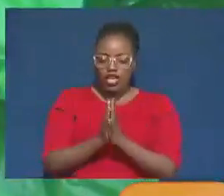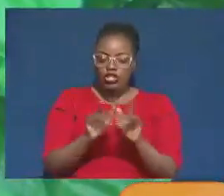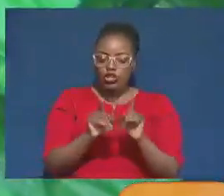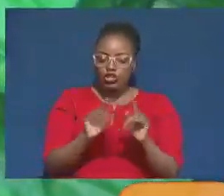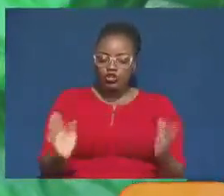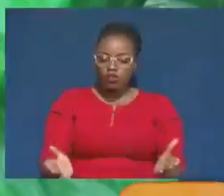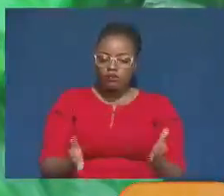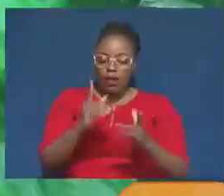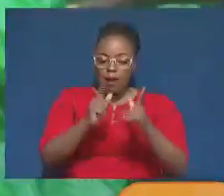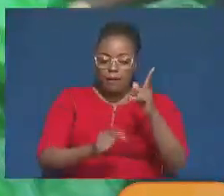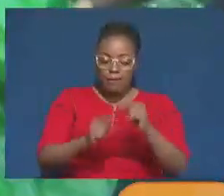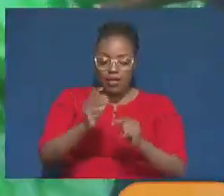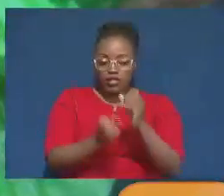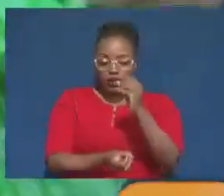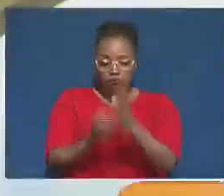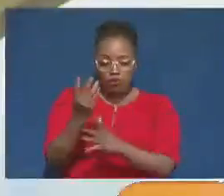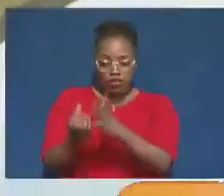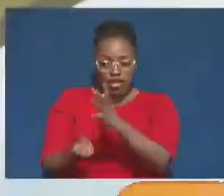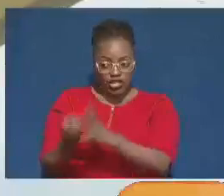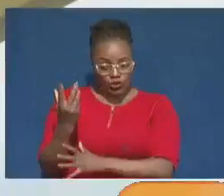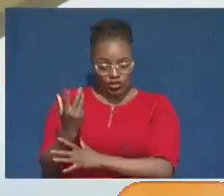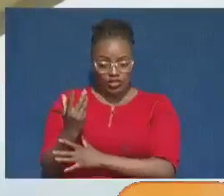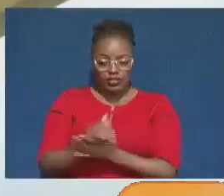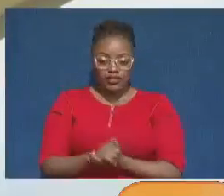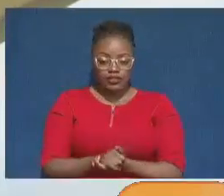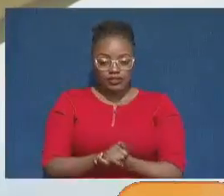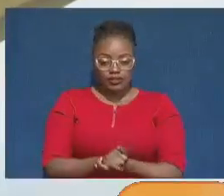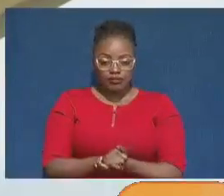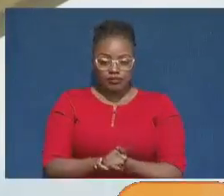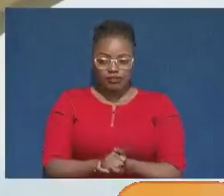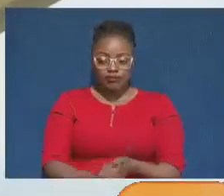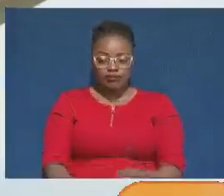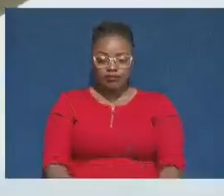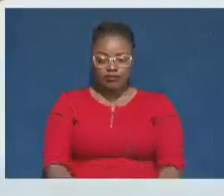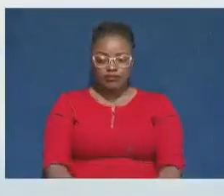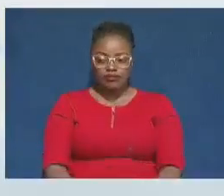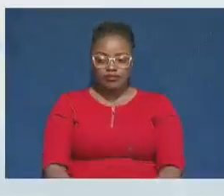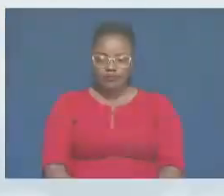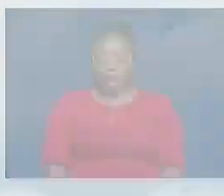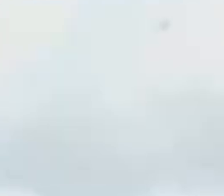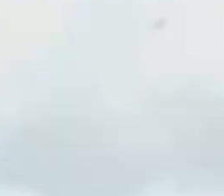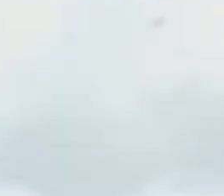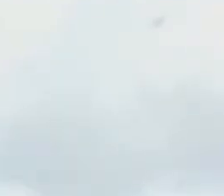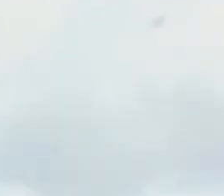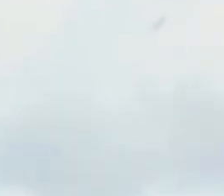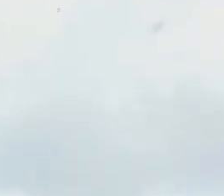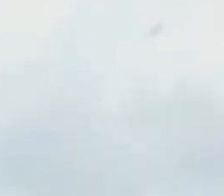boost milk production year-round. Dennis Otieno, Smart Farm.